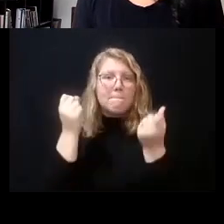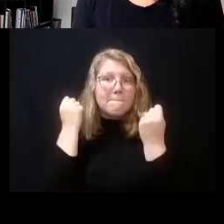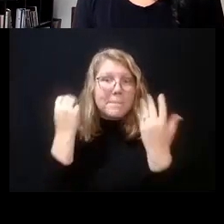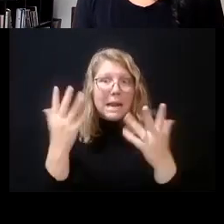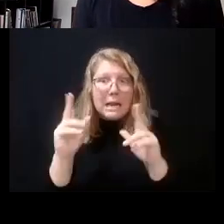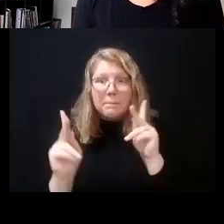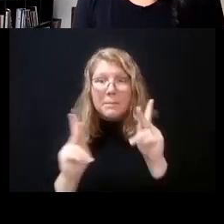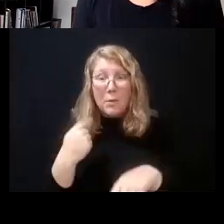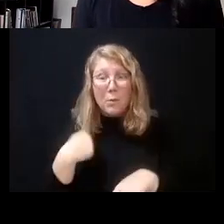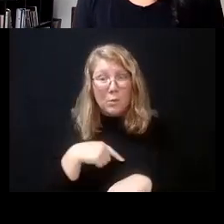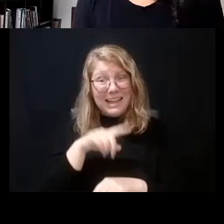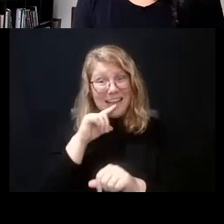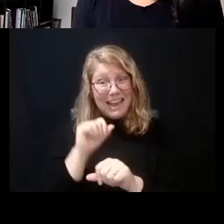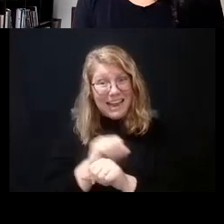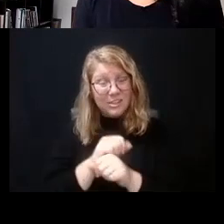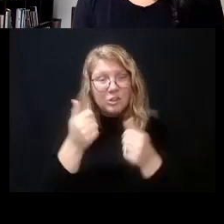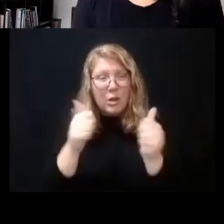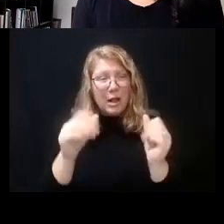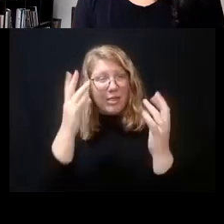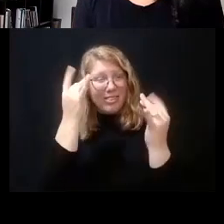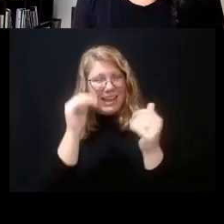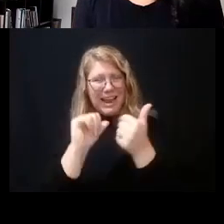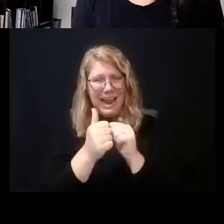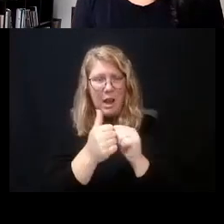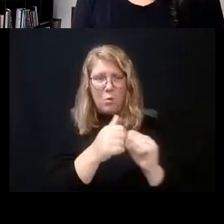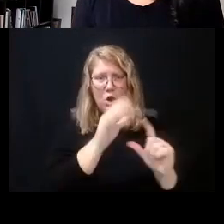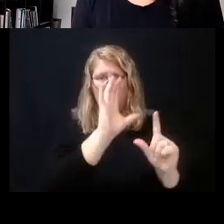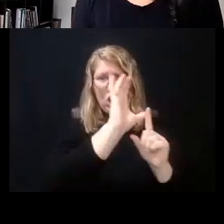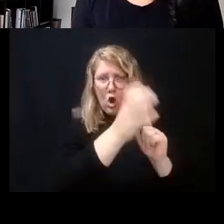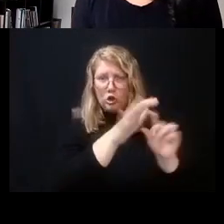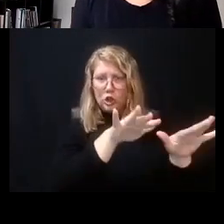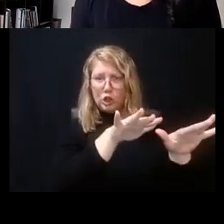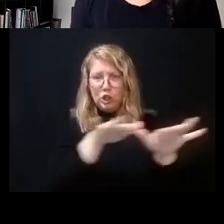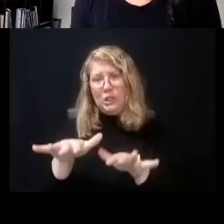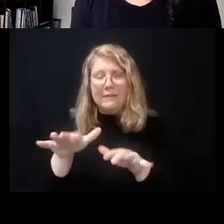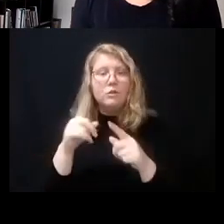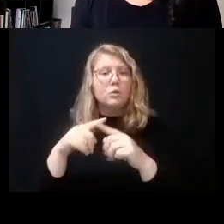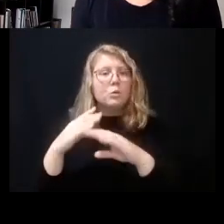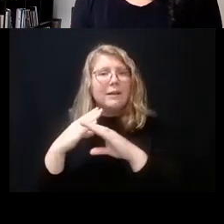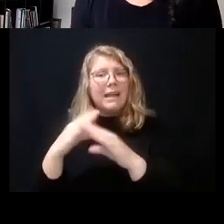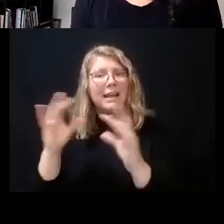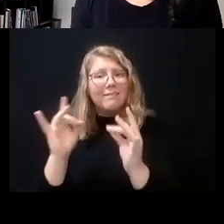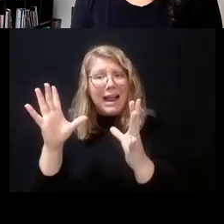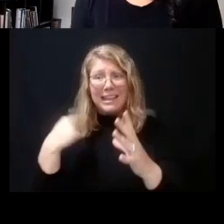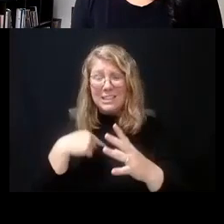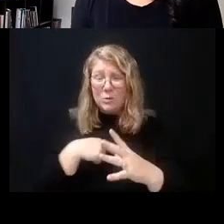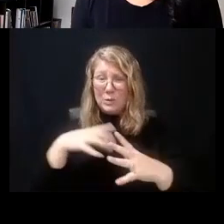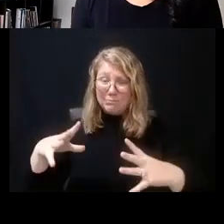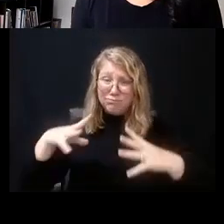we're actually trying to think about like, how do we shift culture to prevent that kind of violence, right? So we're taking on big things all the